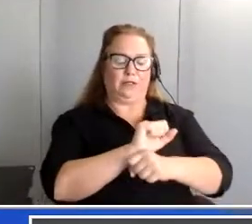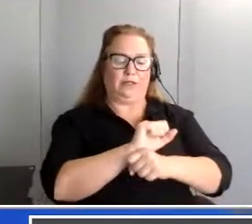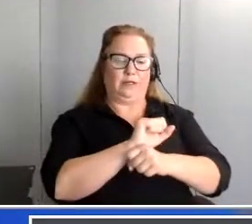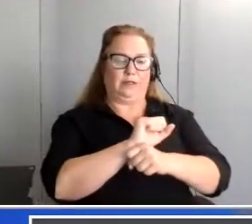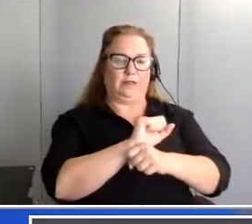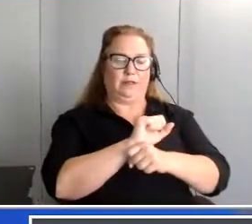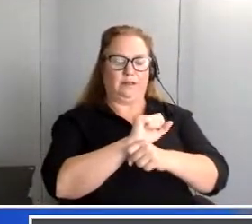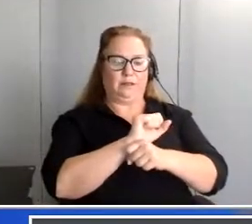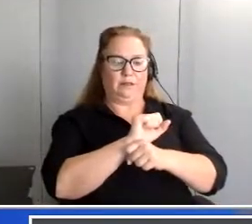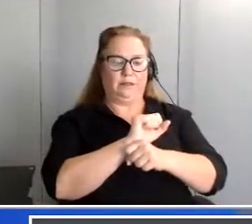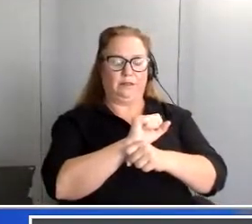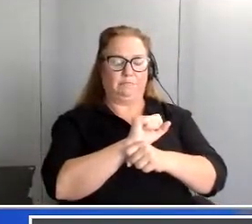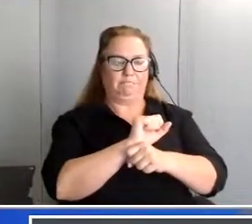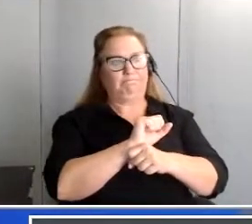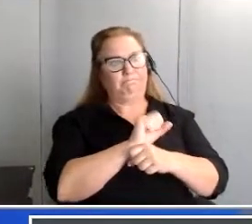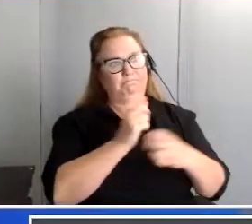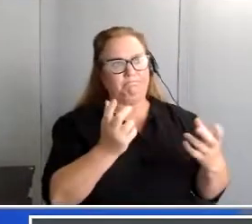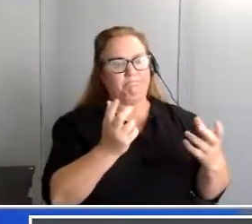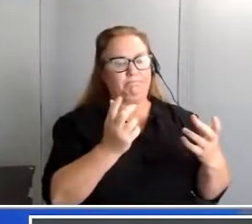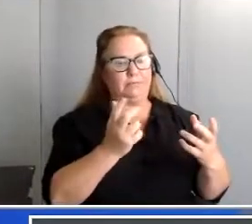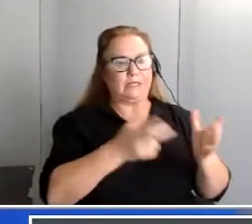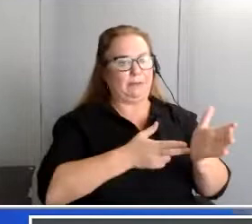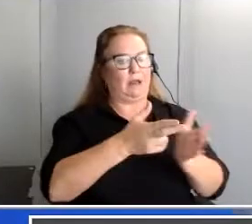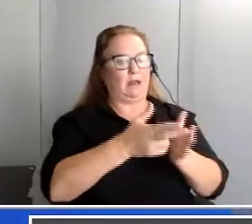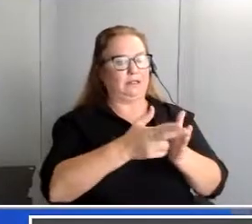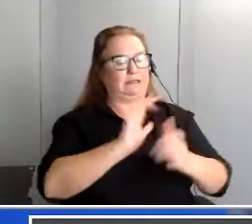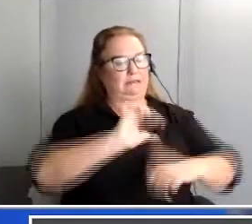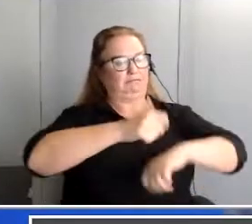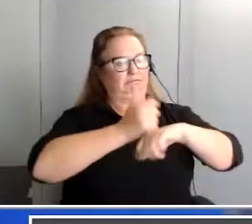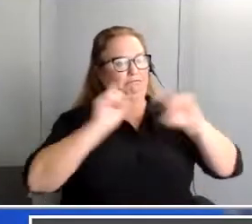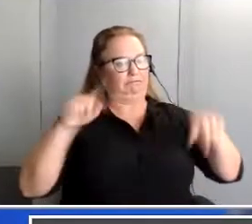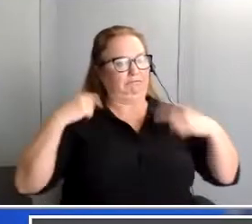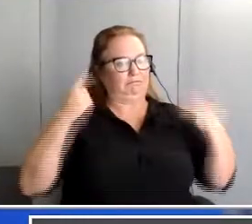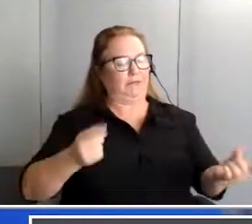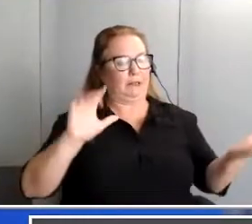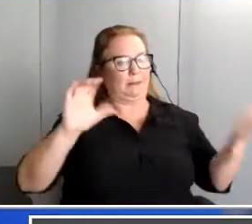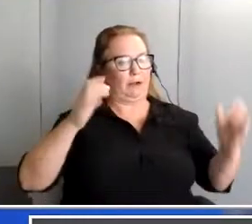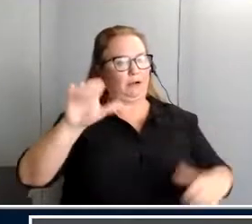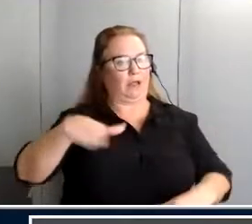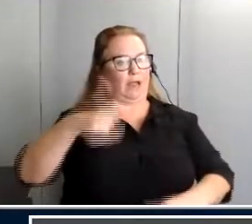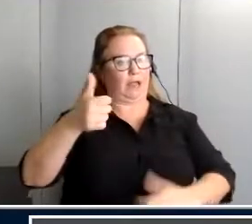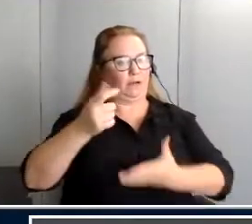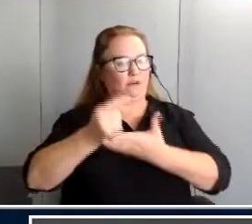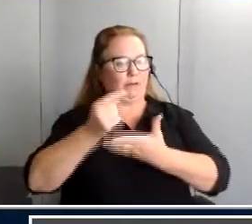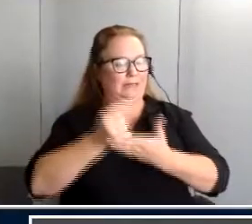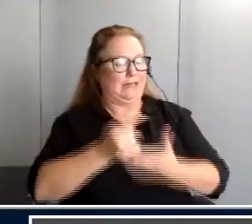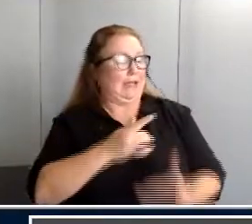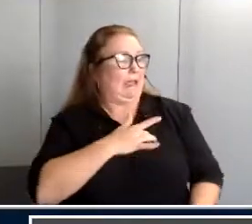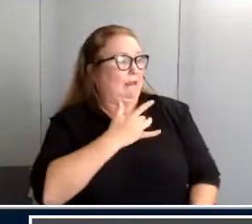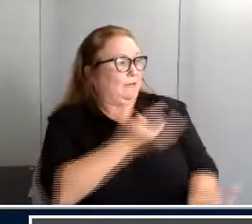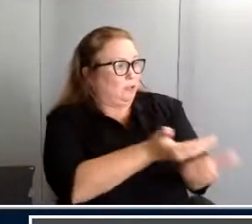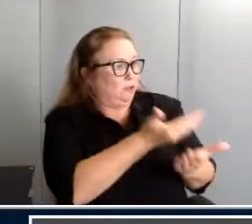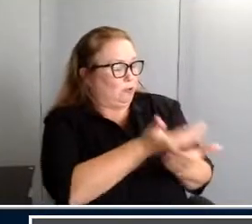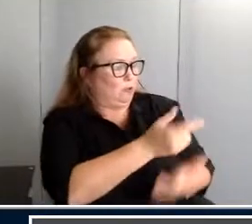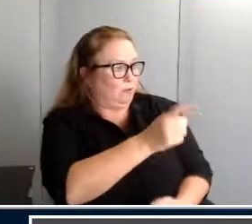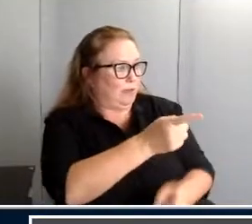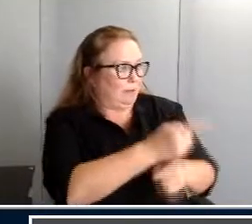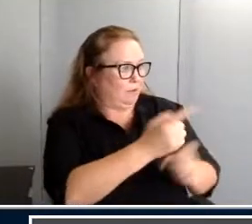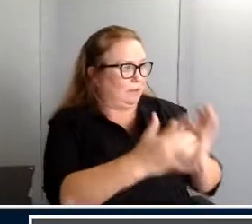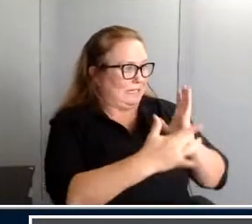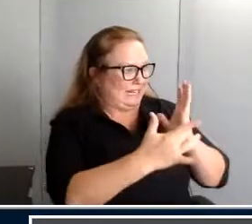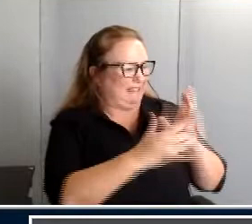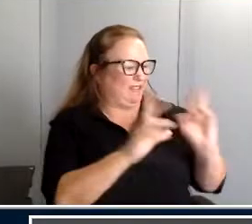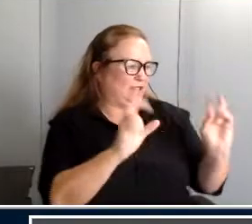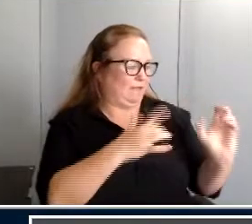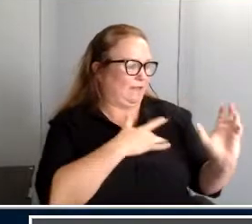it's to be honest, very well established compared to a lot of other things we do. So it feels new sometimes. I mean, when we talk about technology, it always feels like